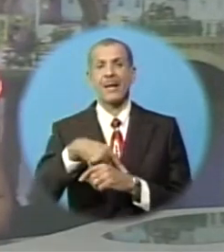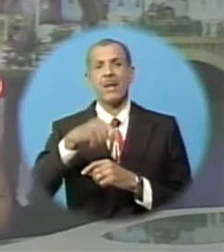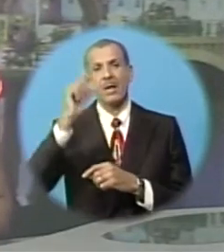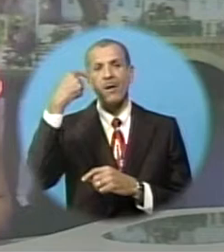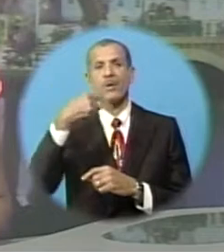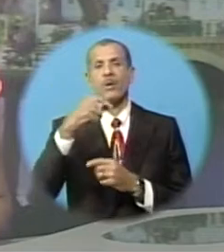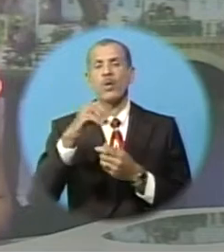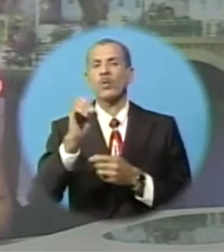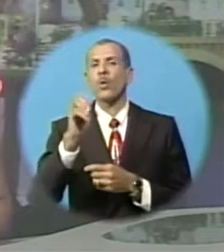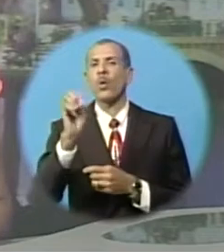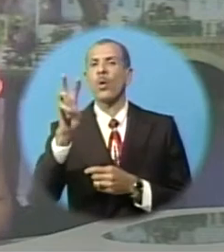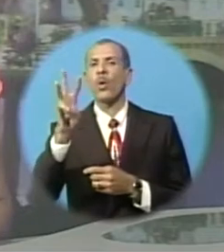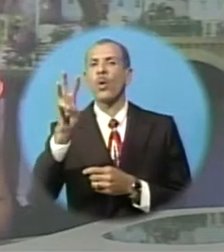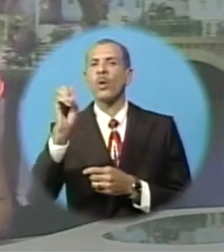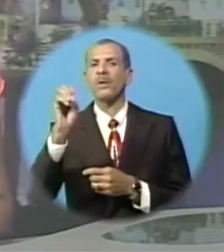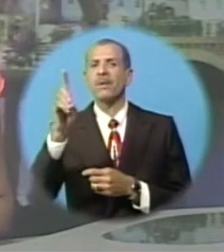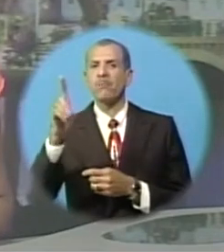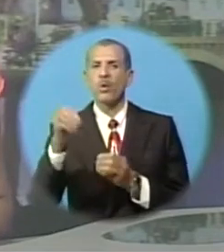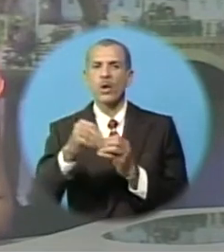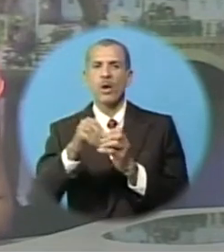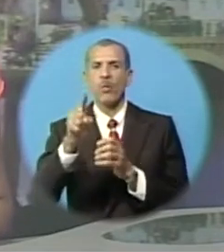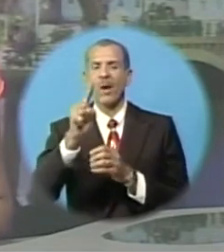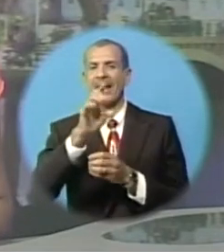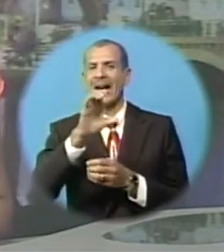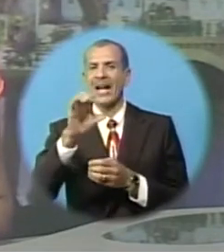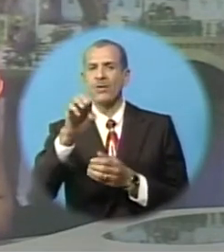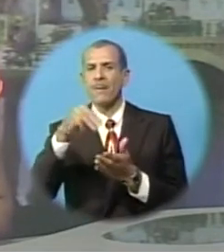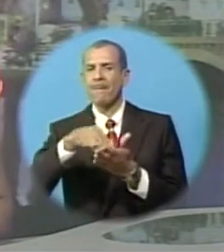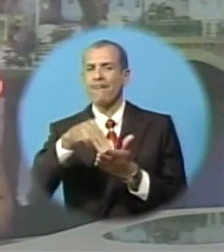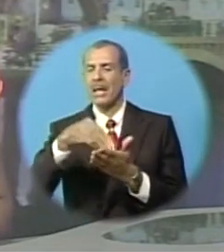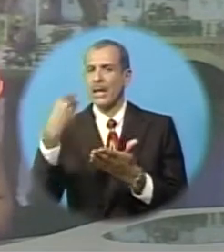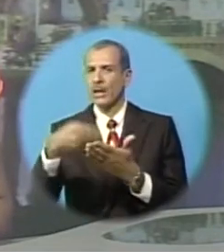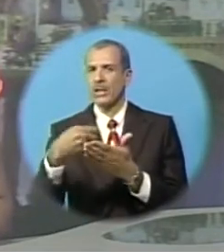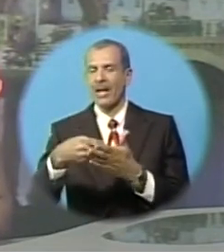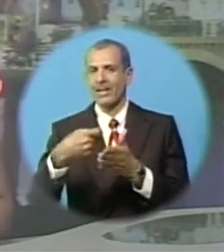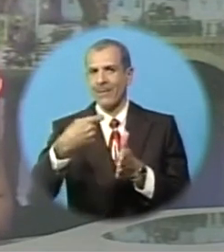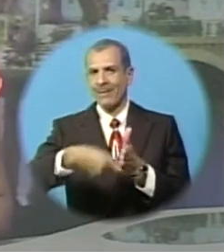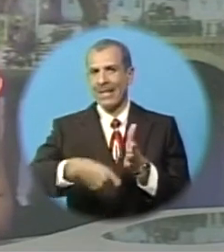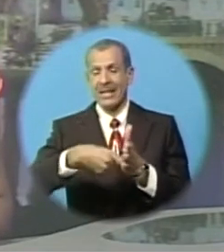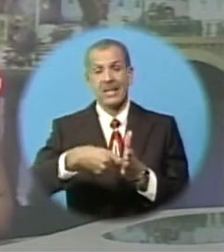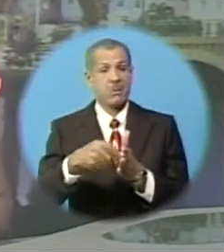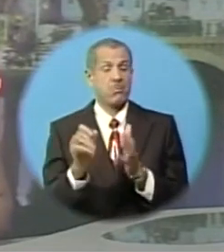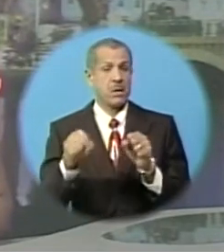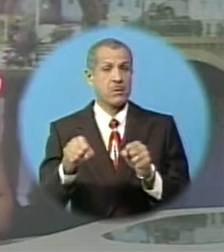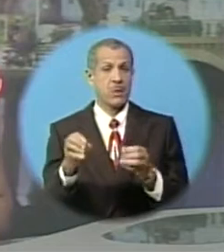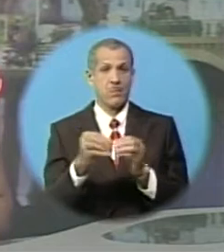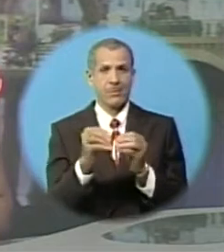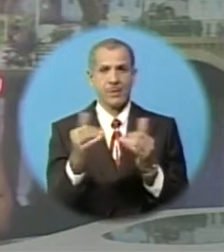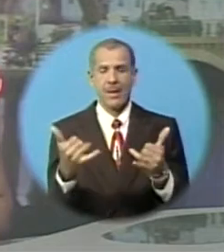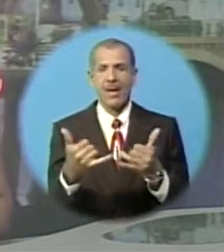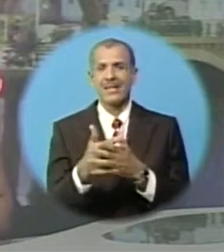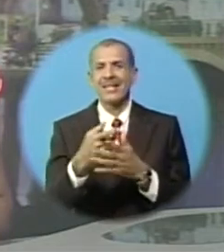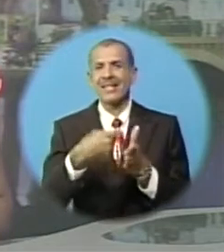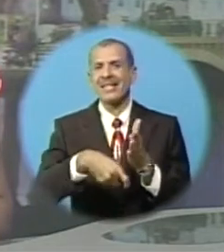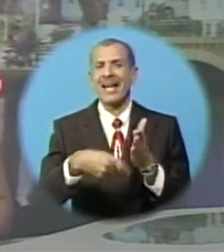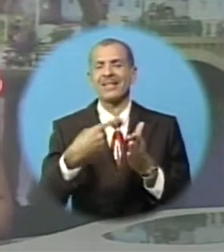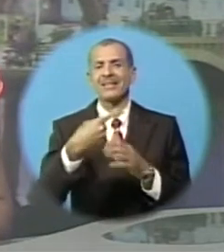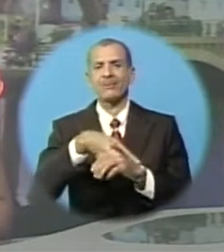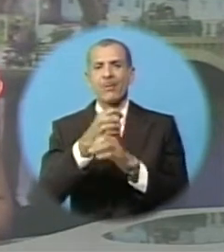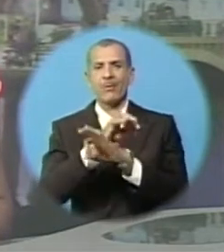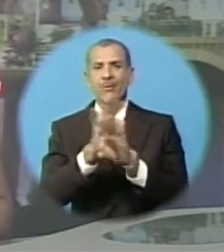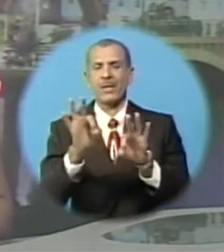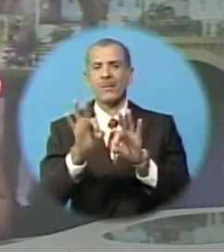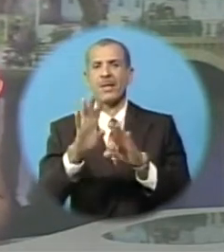more than $100 million in taxes, and that figure could be more by now. He says that once the tax break period is over,